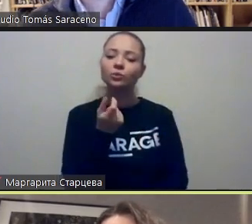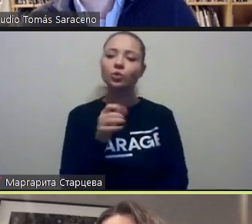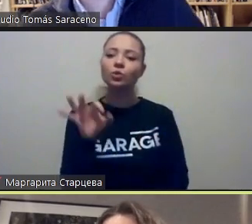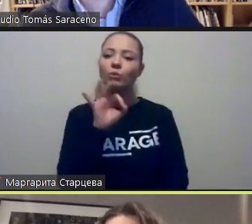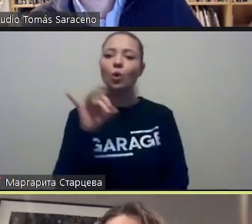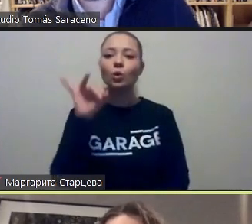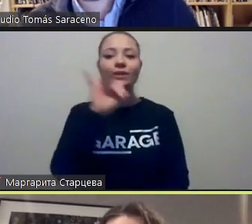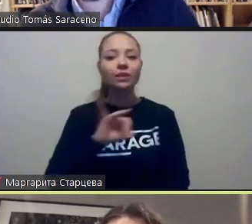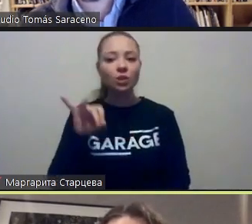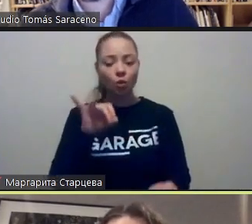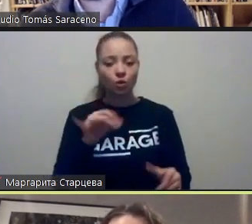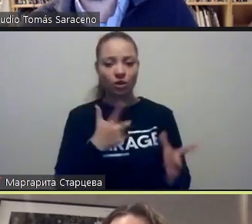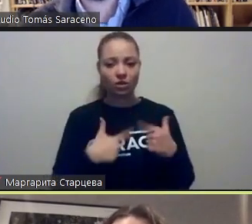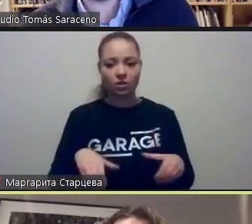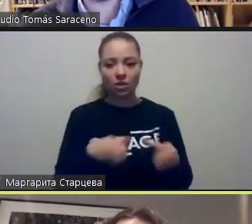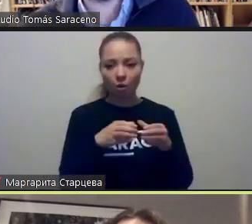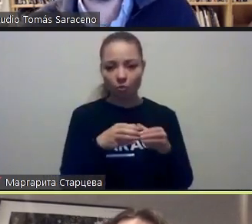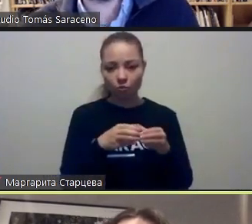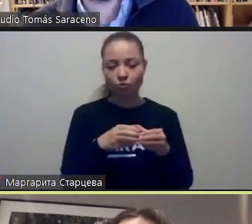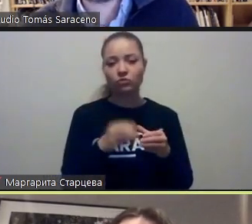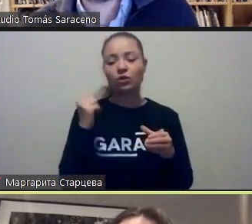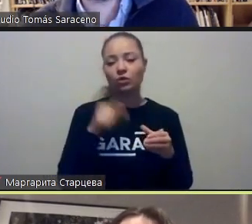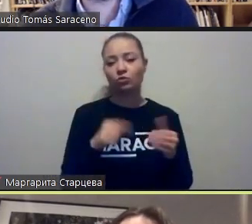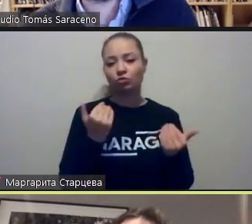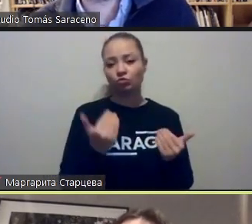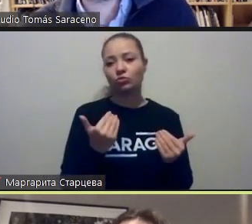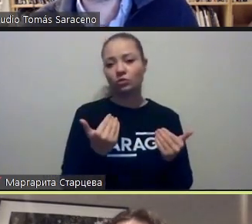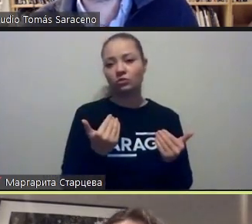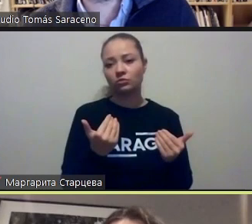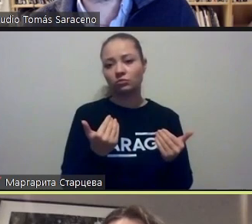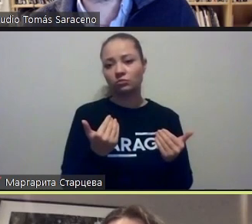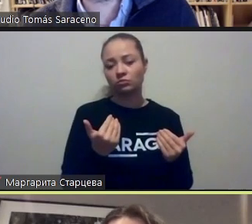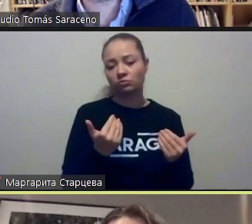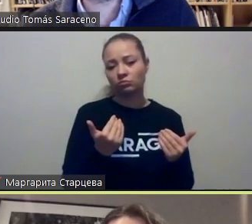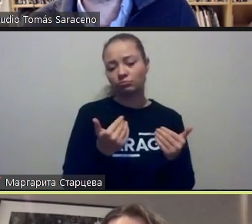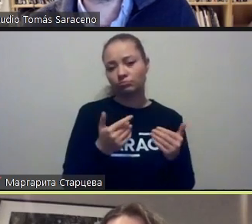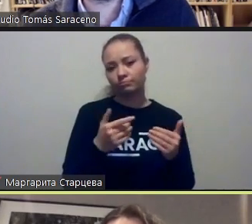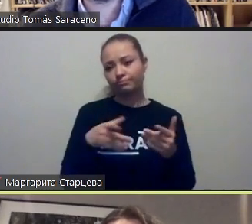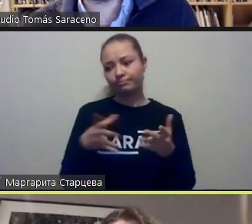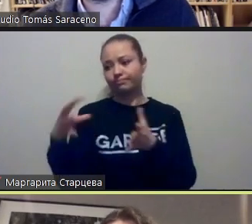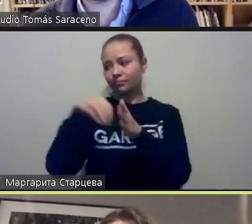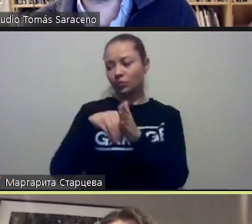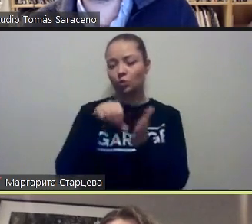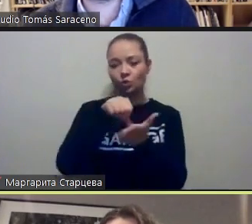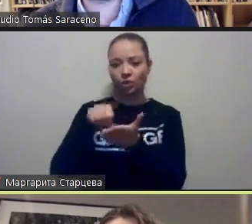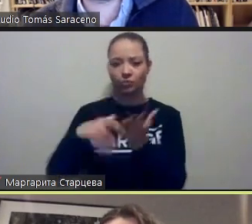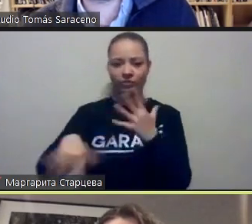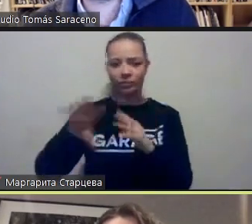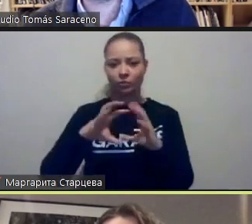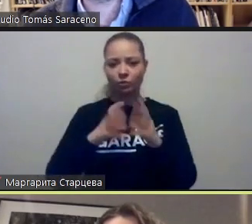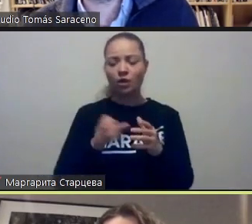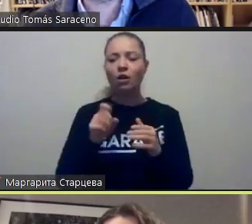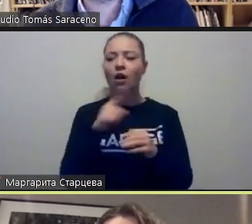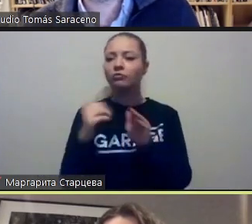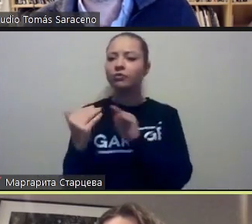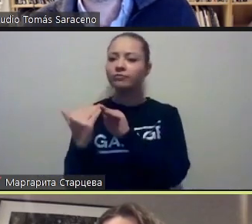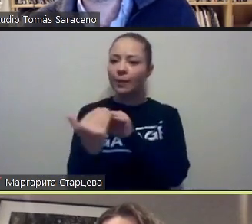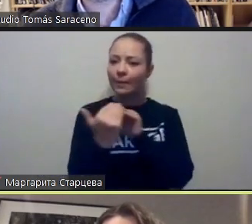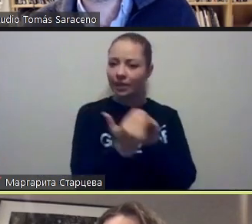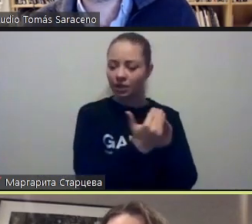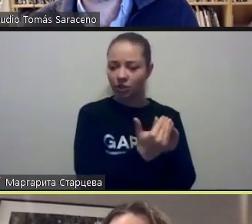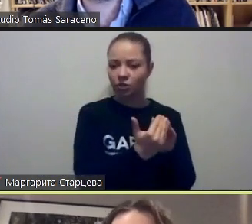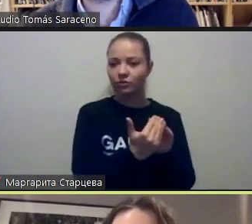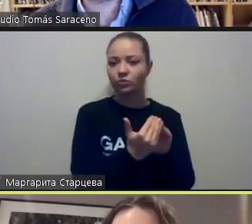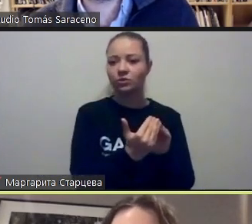could you tell a little bit about the history of the community that now has members across the world? How do you